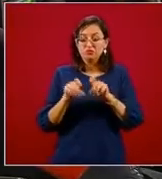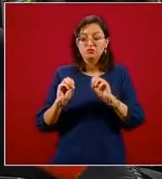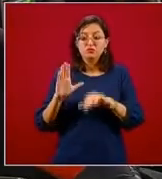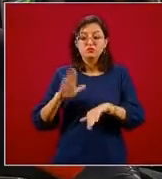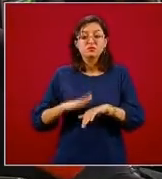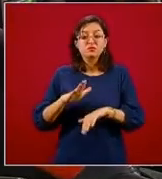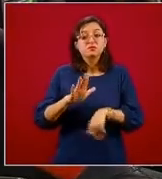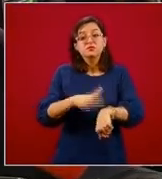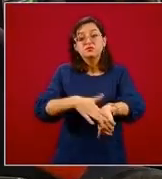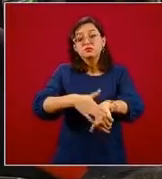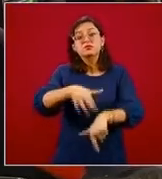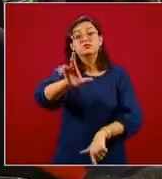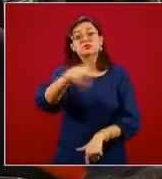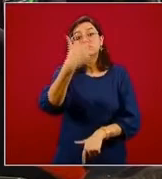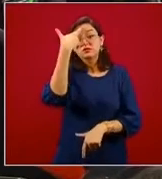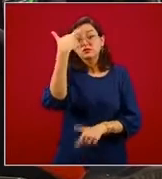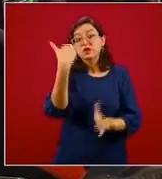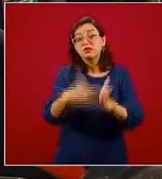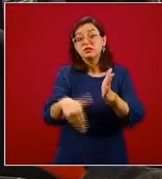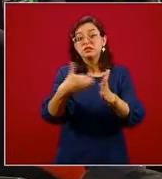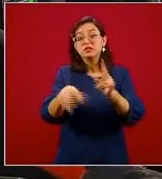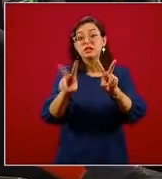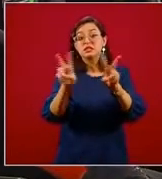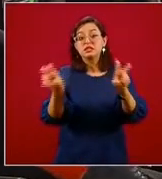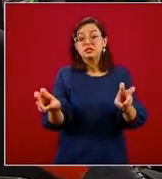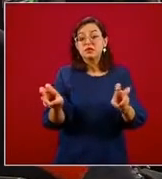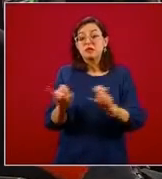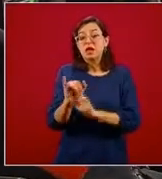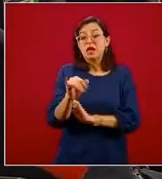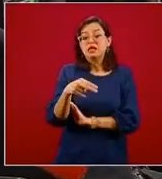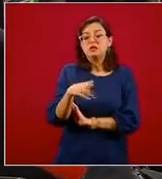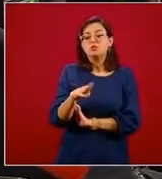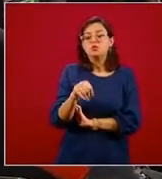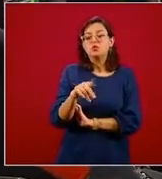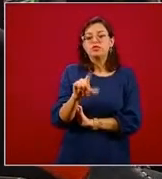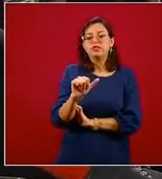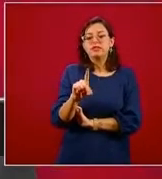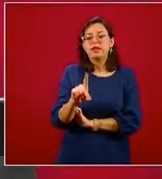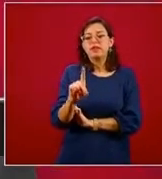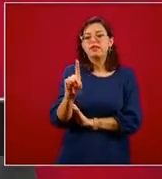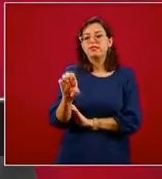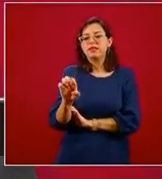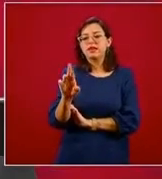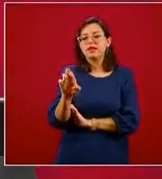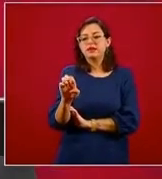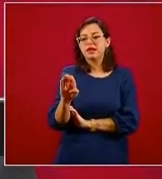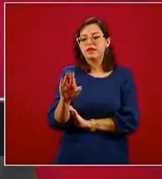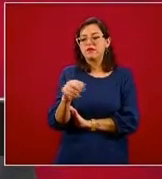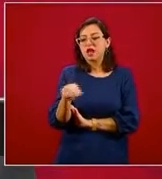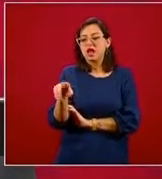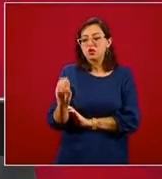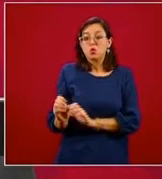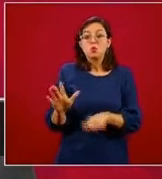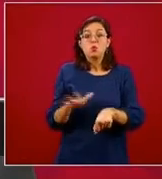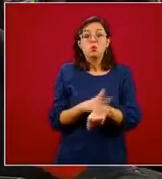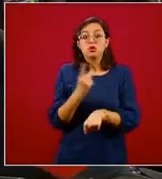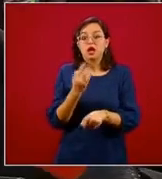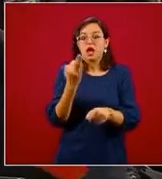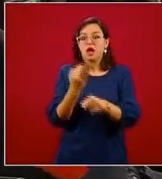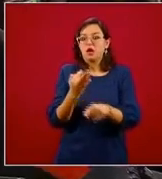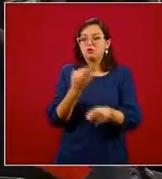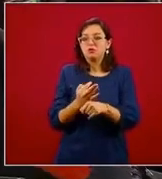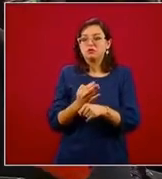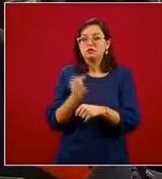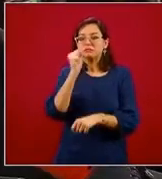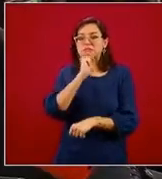una And also, sesión doctor, que to hablara remind you that sobre you la inmunidad de promised a rebaño. session that you would talk Entonces, to esto us es about como muy herd importante por este immunity. rumor que se ha That's estado